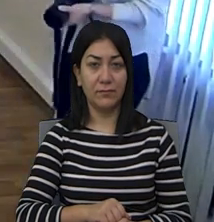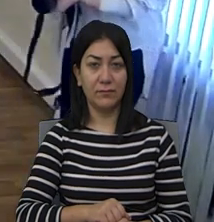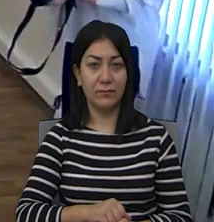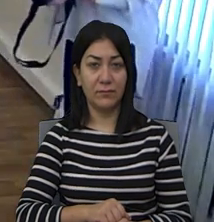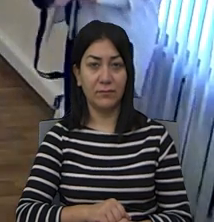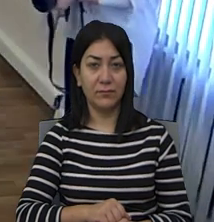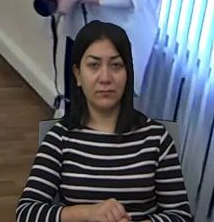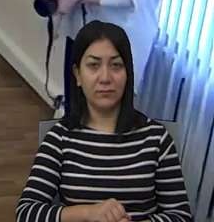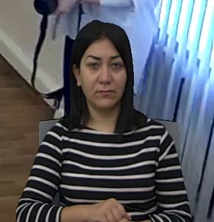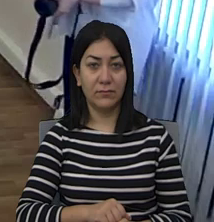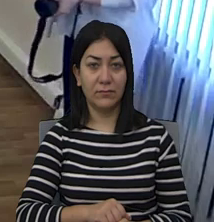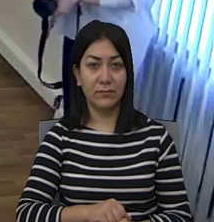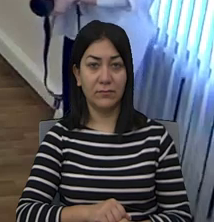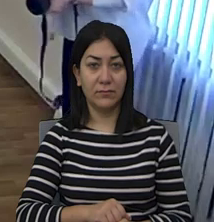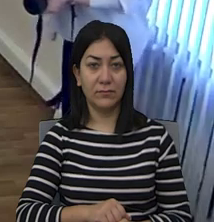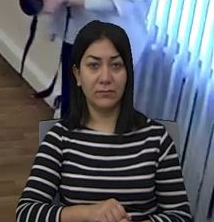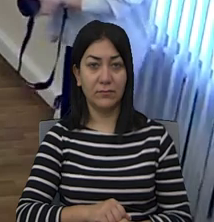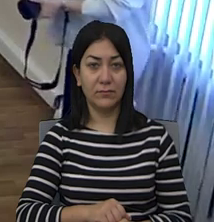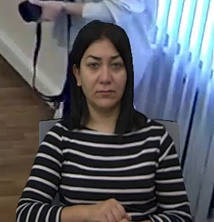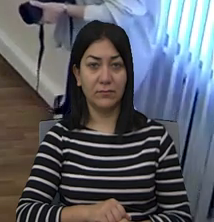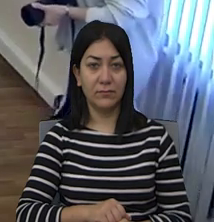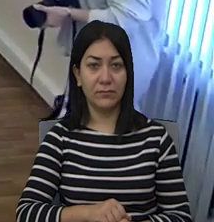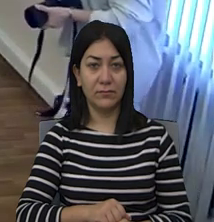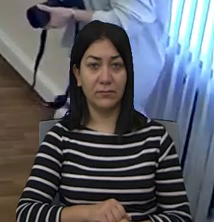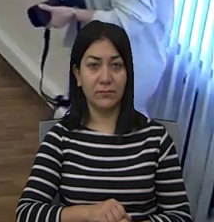the 19th century and the rise of mass democracy.